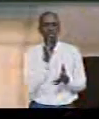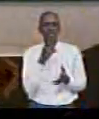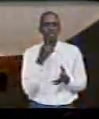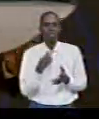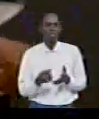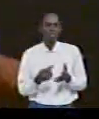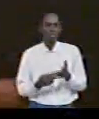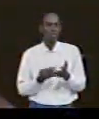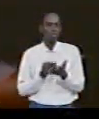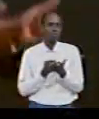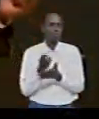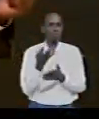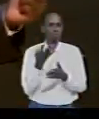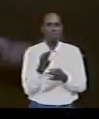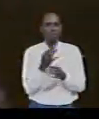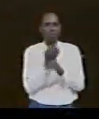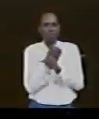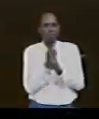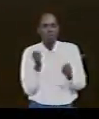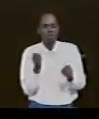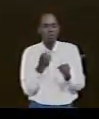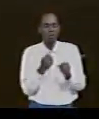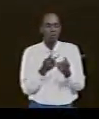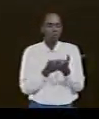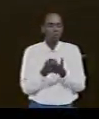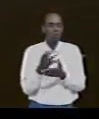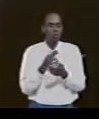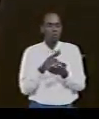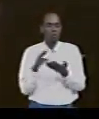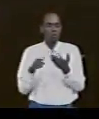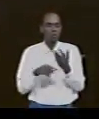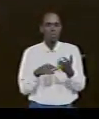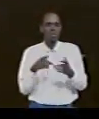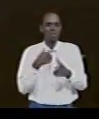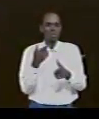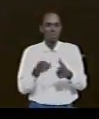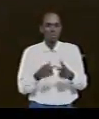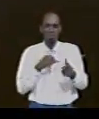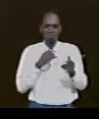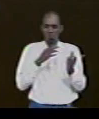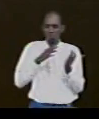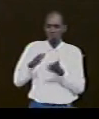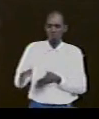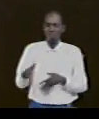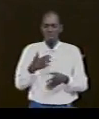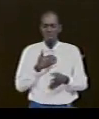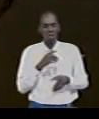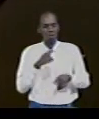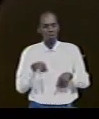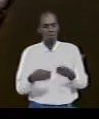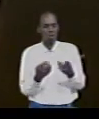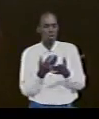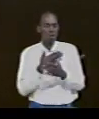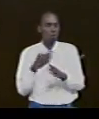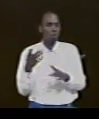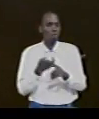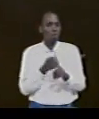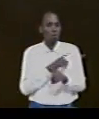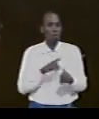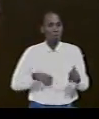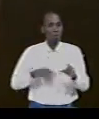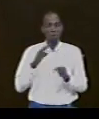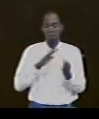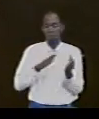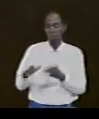truth of righteousness, then I pick my bag, I'm going. Where are you going? If you go away from the truth, you go to